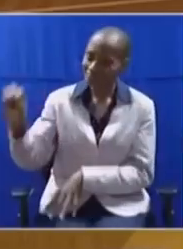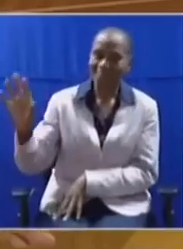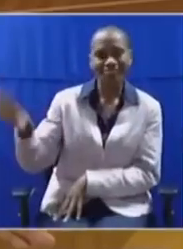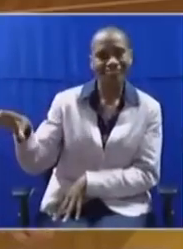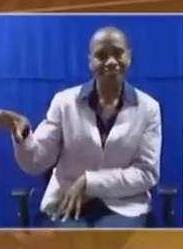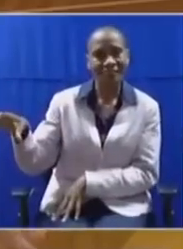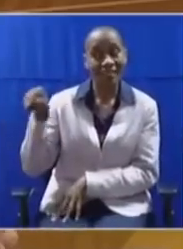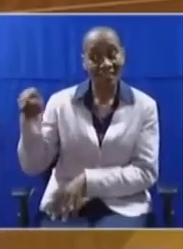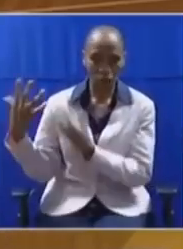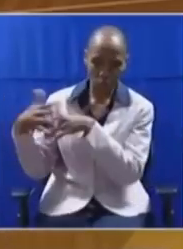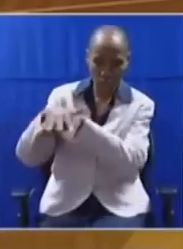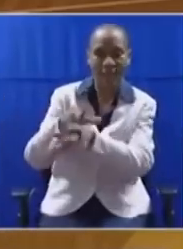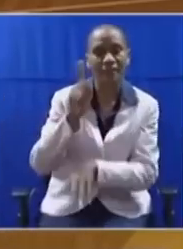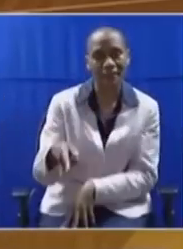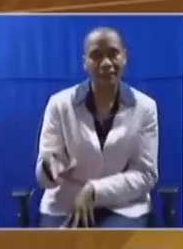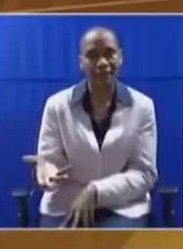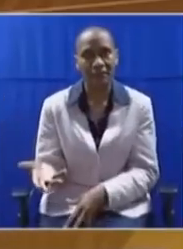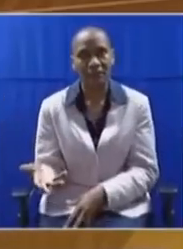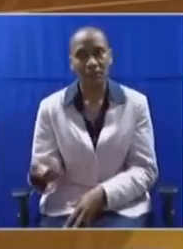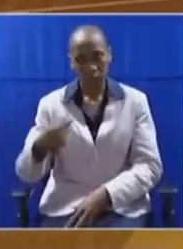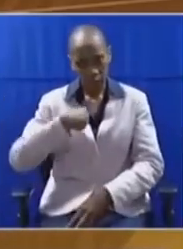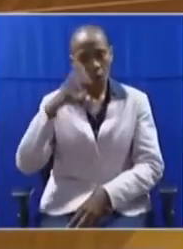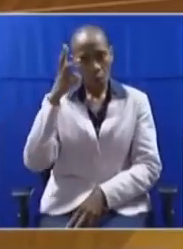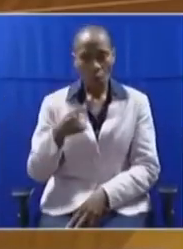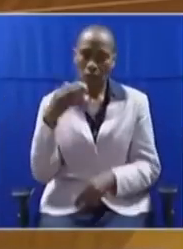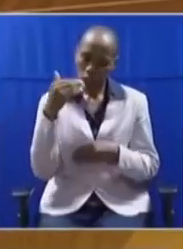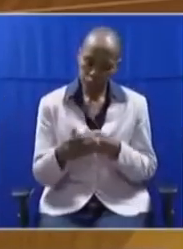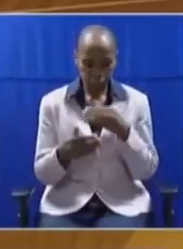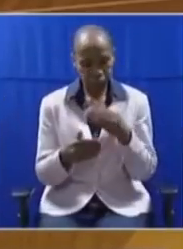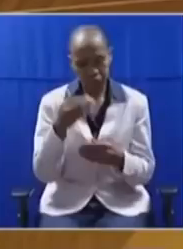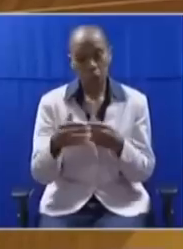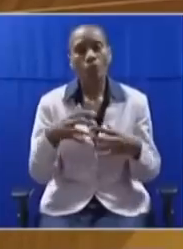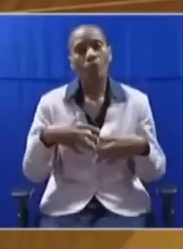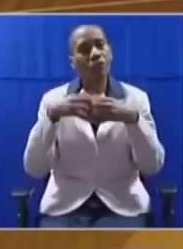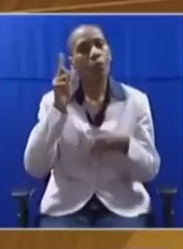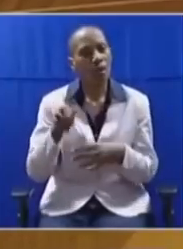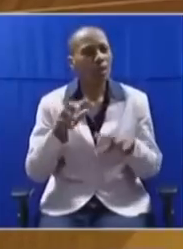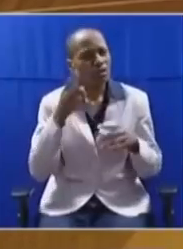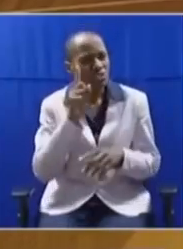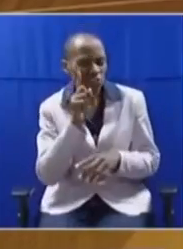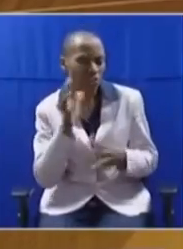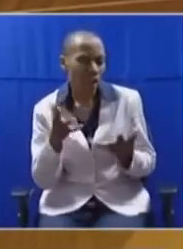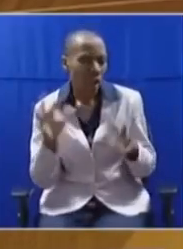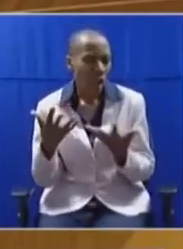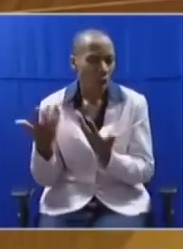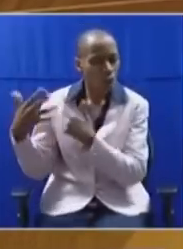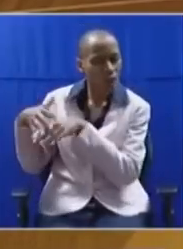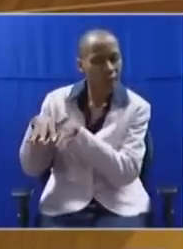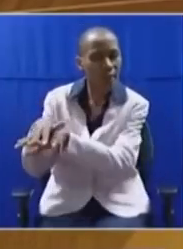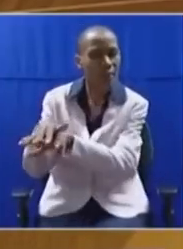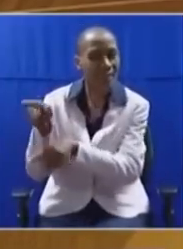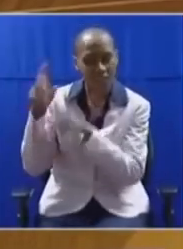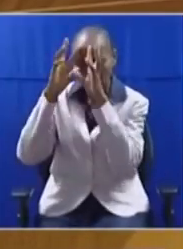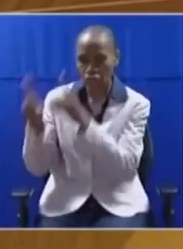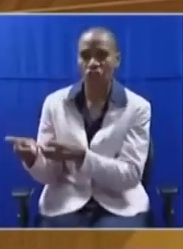to be implemented. And we are going to go through a process of seeing how best that decision is implemented. And that is